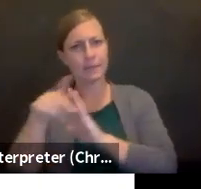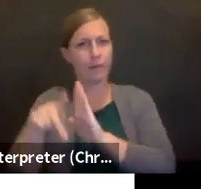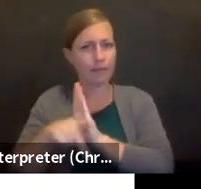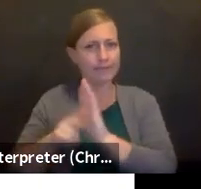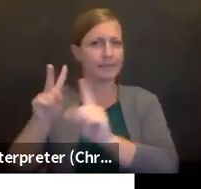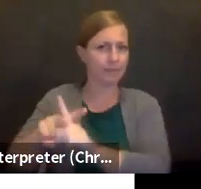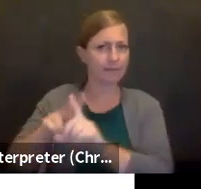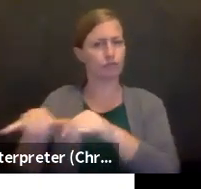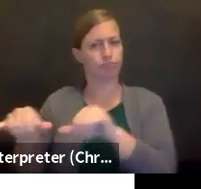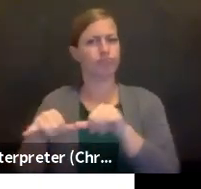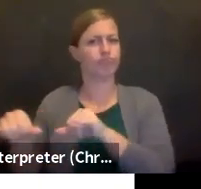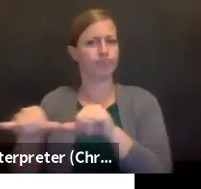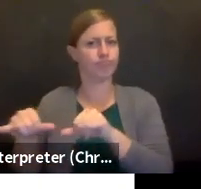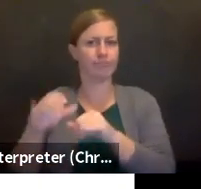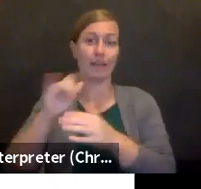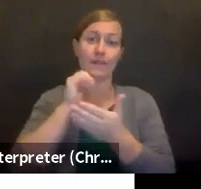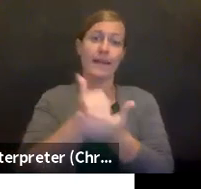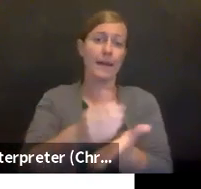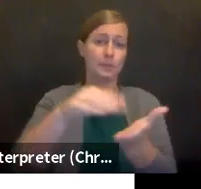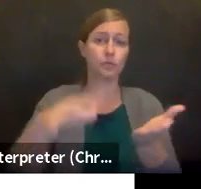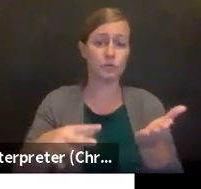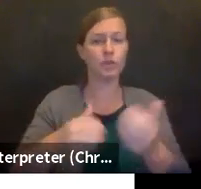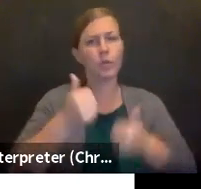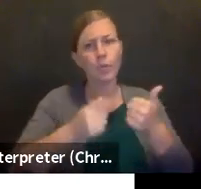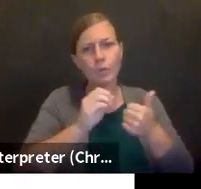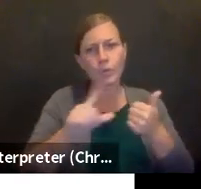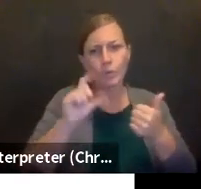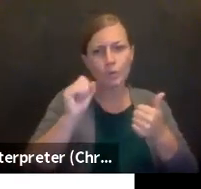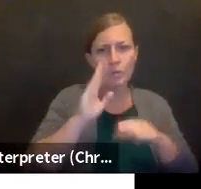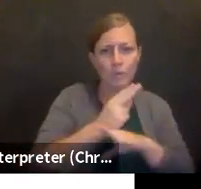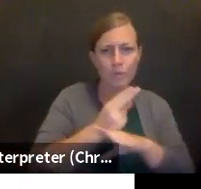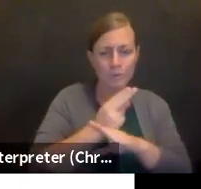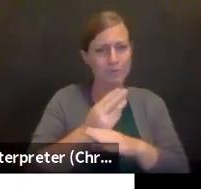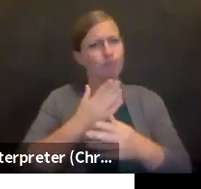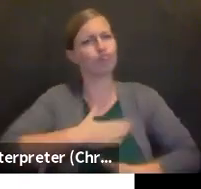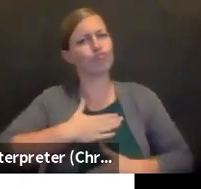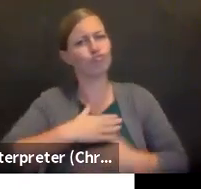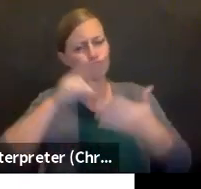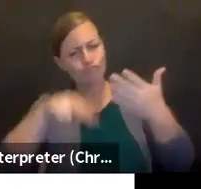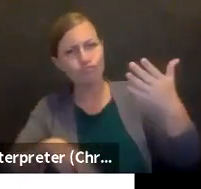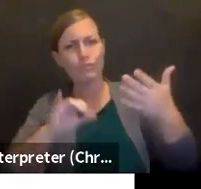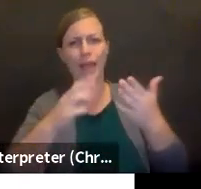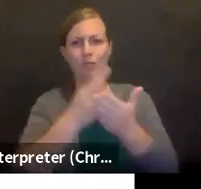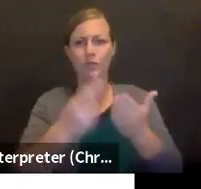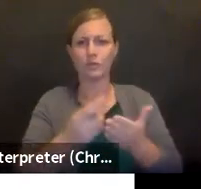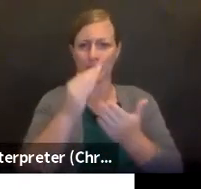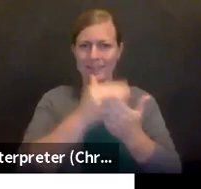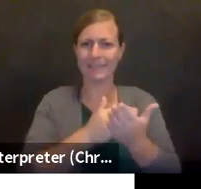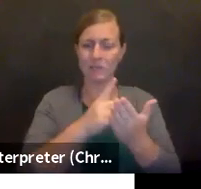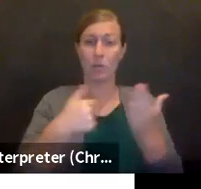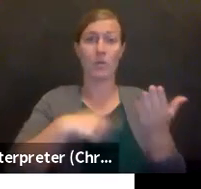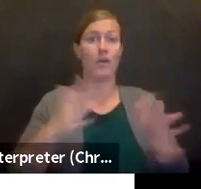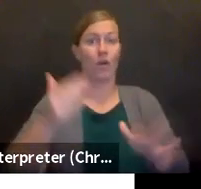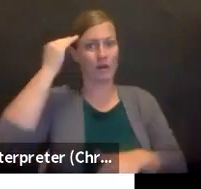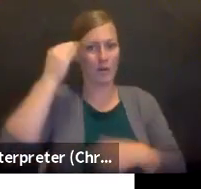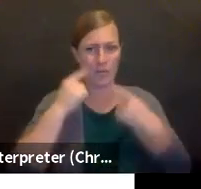beneficial to them. Which tools are you going to use? Have fun exploring that resources list of things that we know work. For example, we